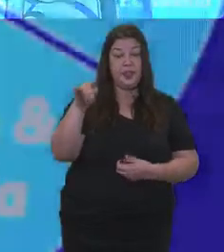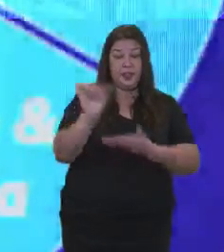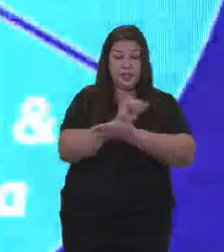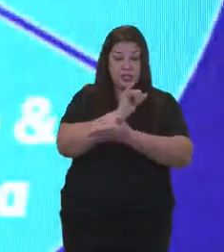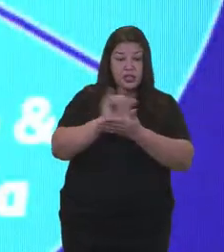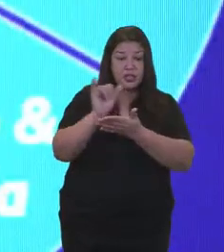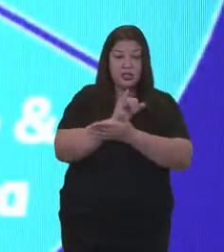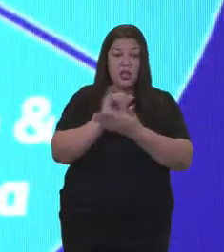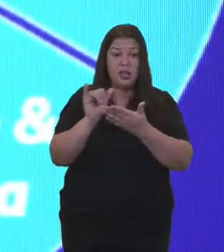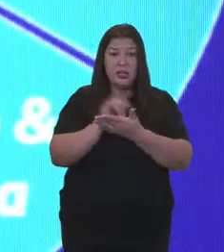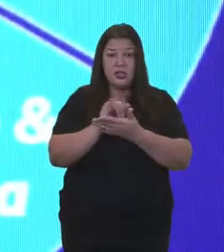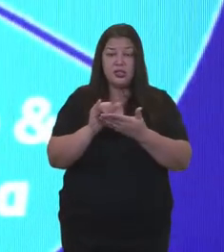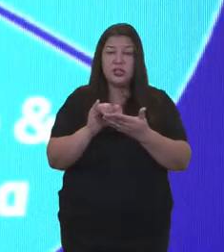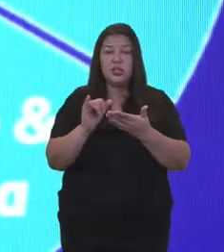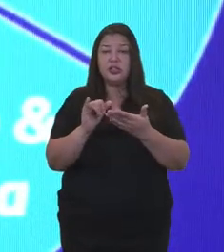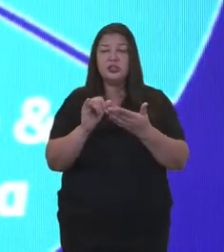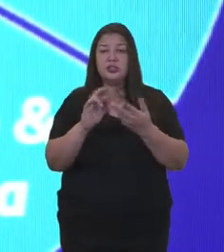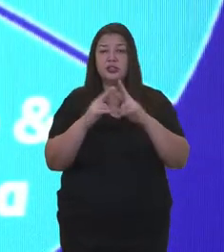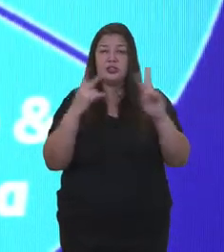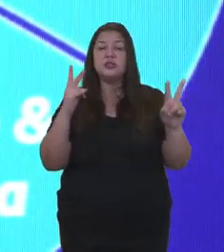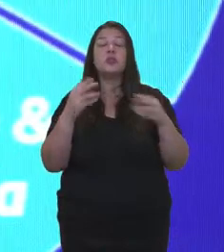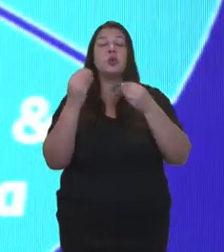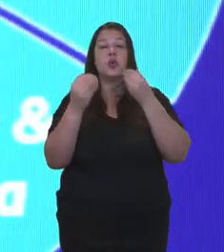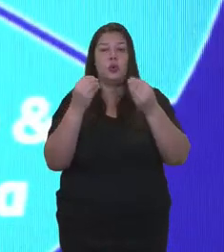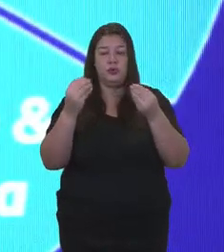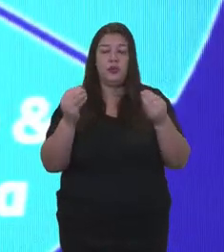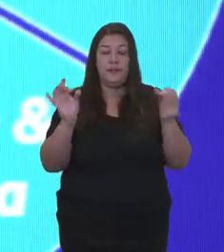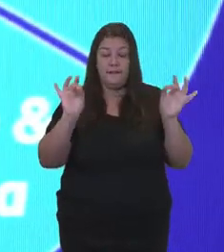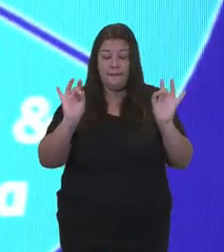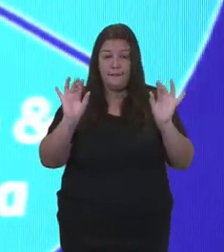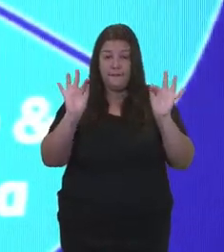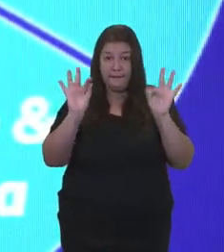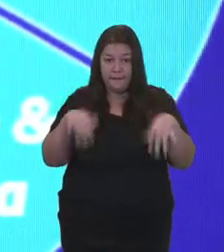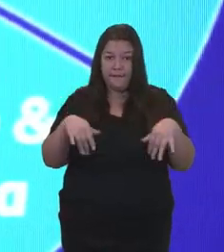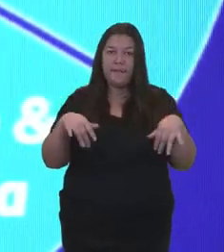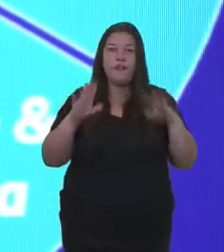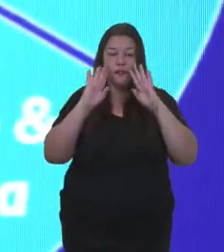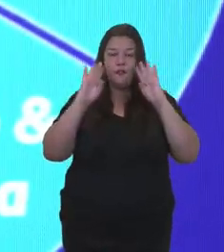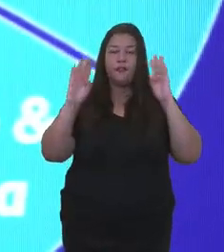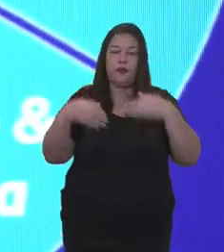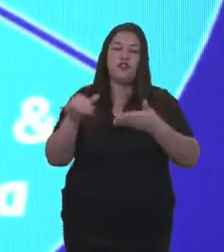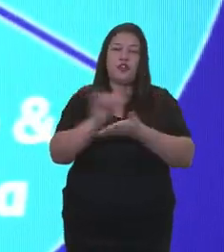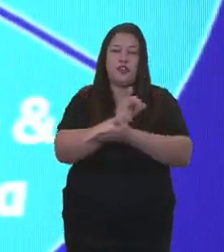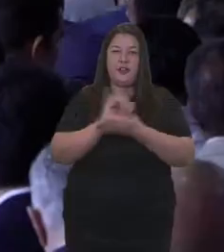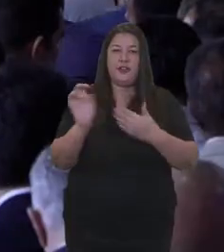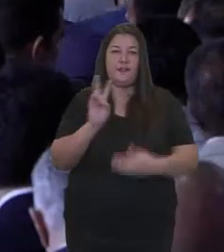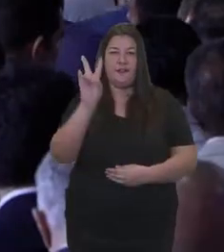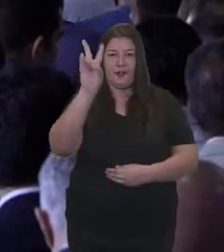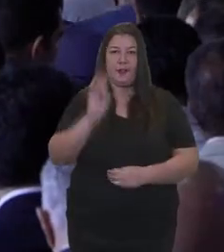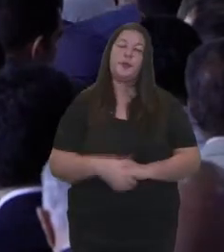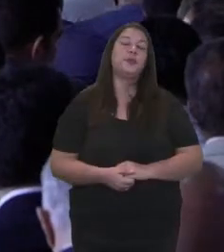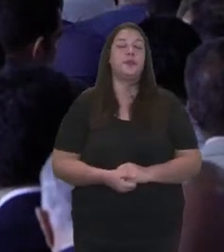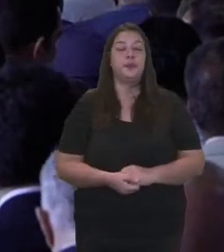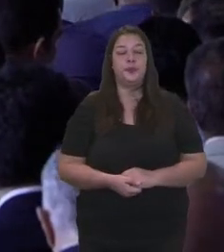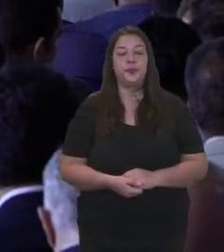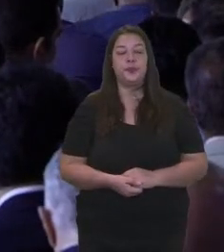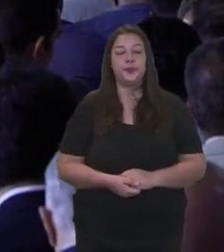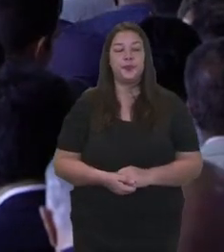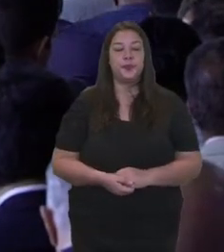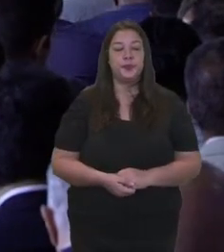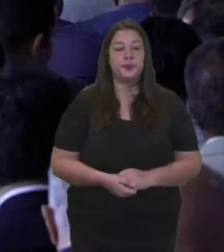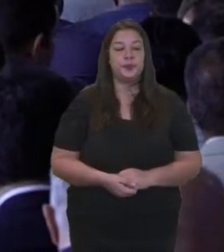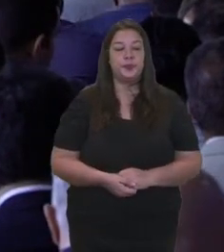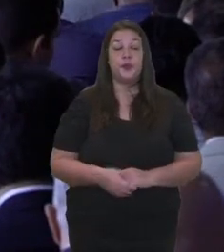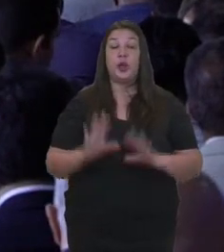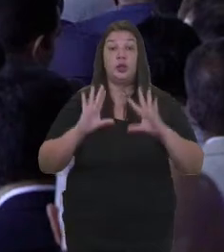our digital strategies. Closing, so our journey 2022 with a focus on strategy and values. So